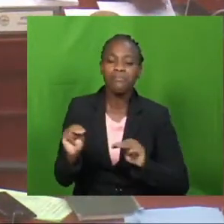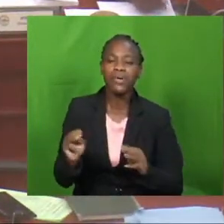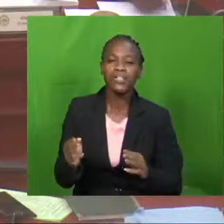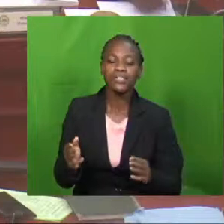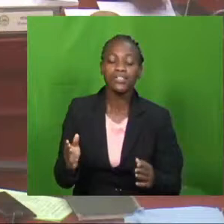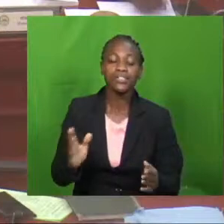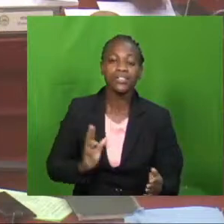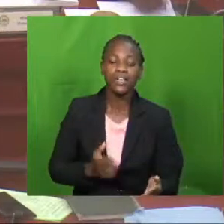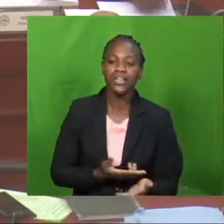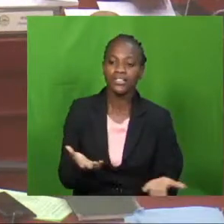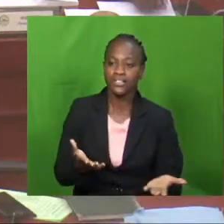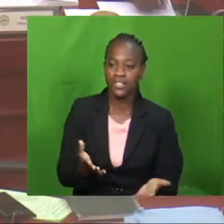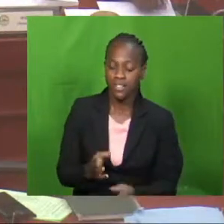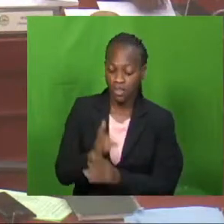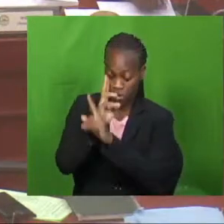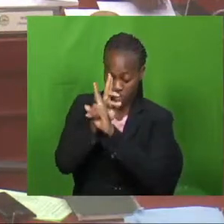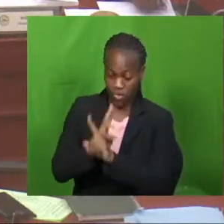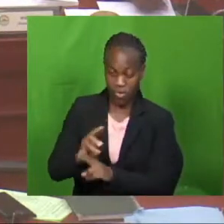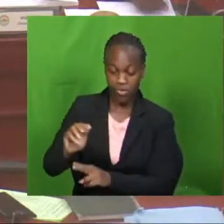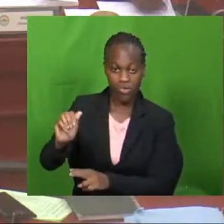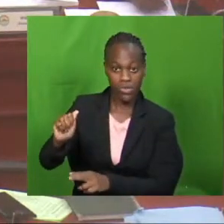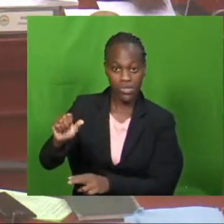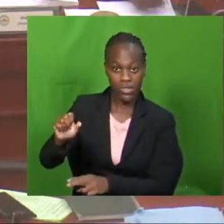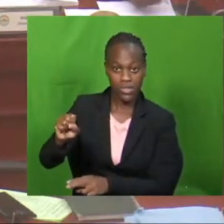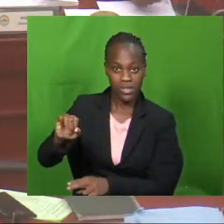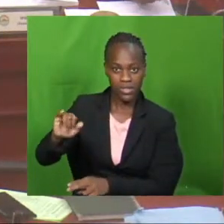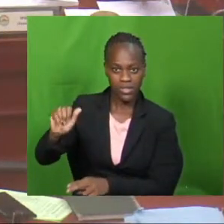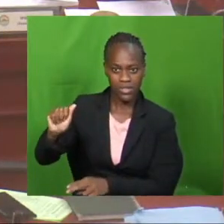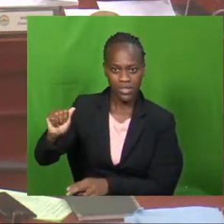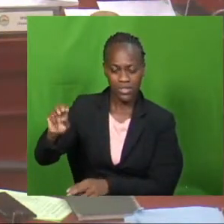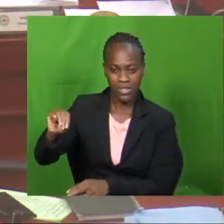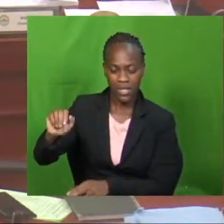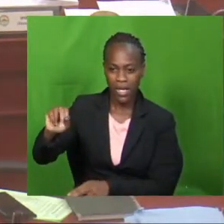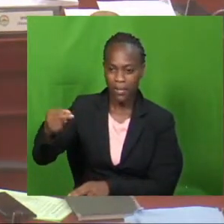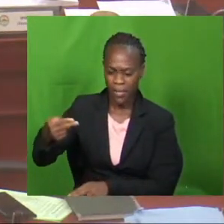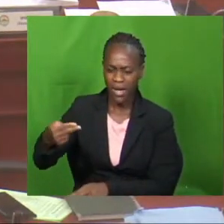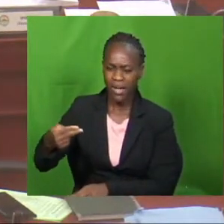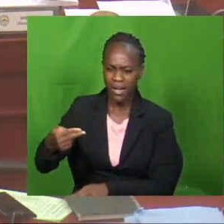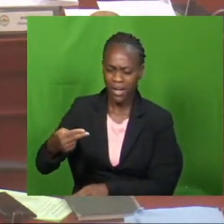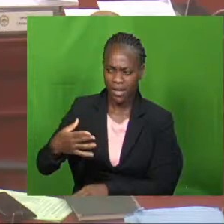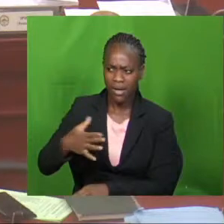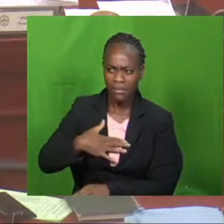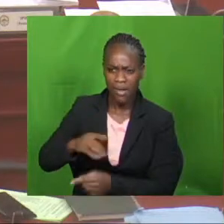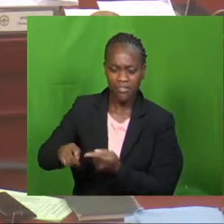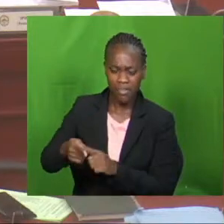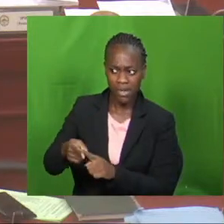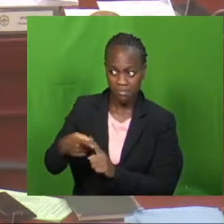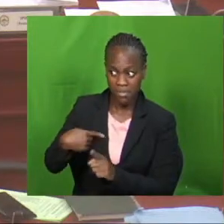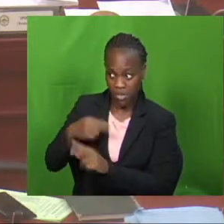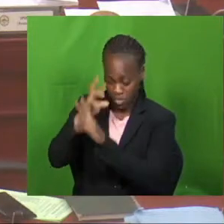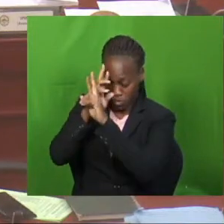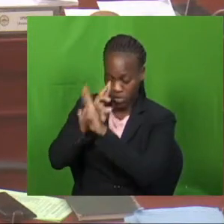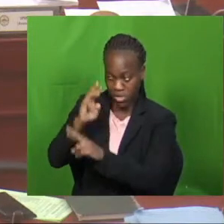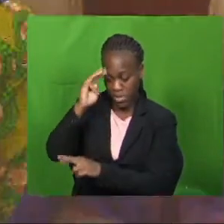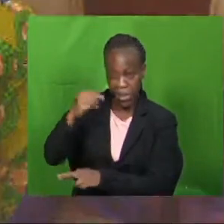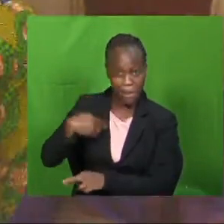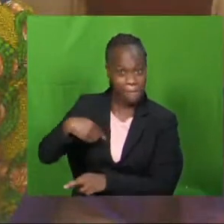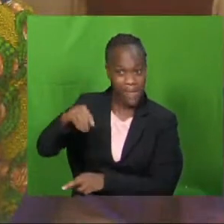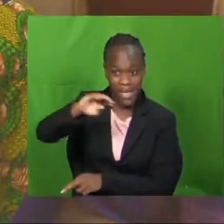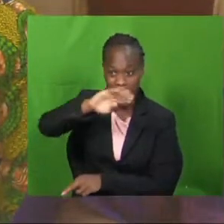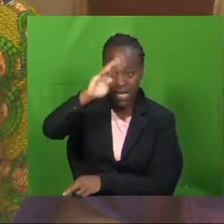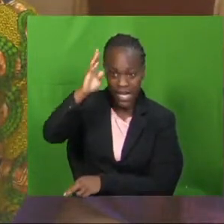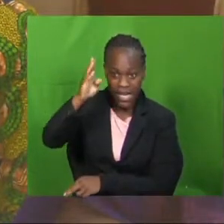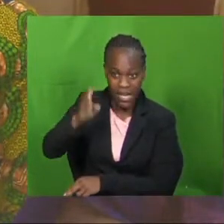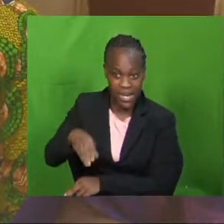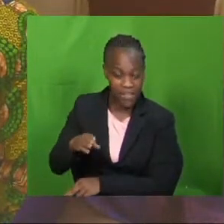Honorable Esiama is my colleague, and he knows that I have great respect for him. I have never,